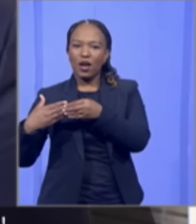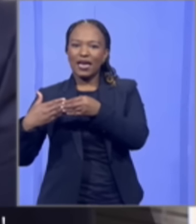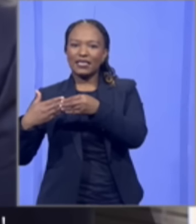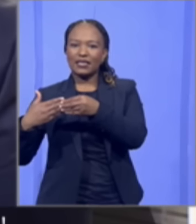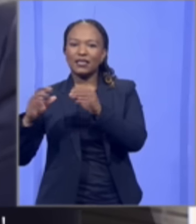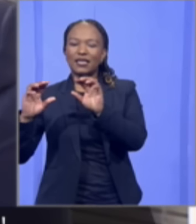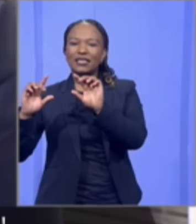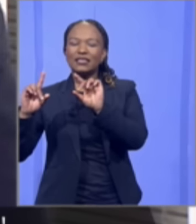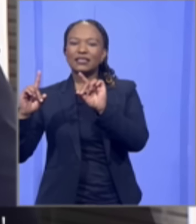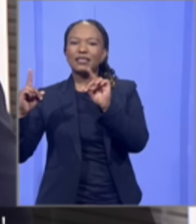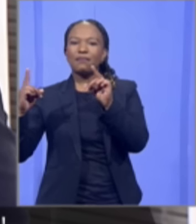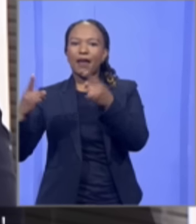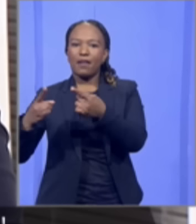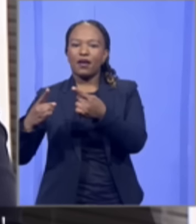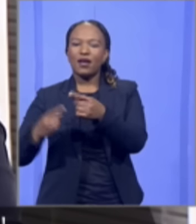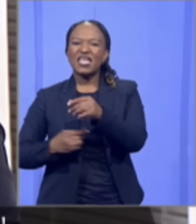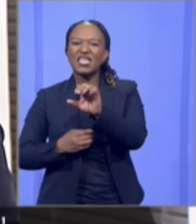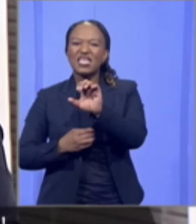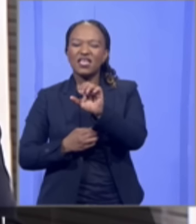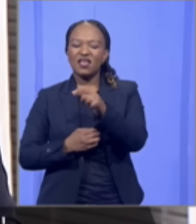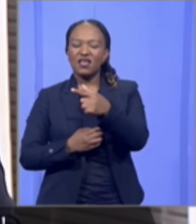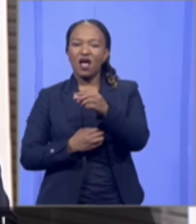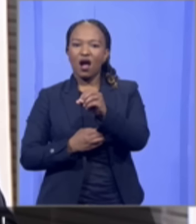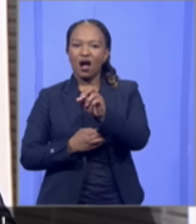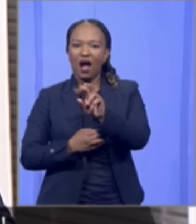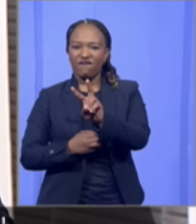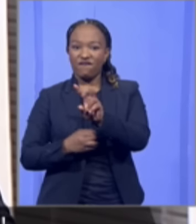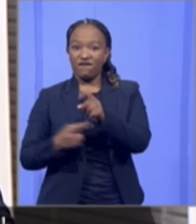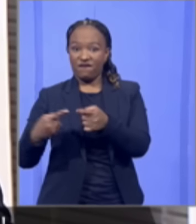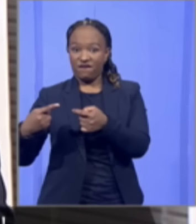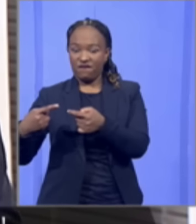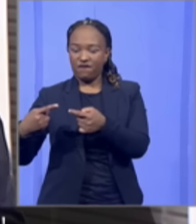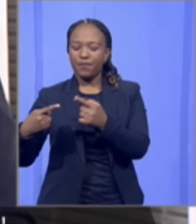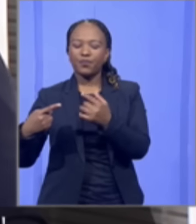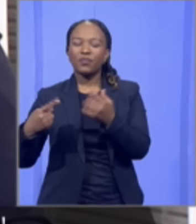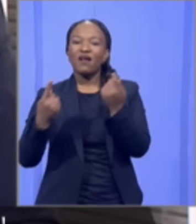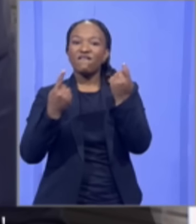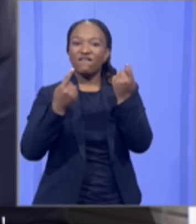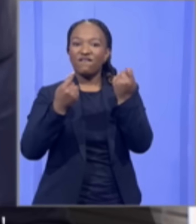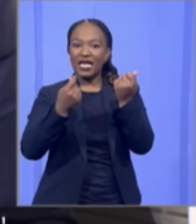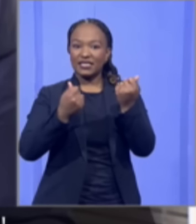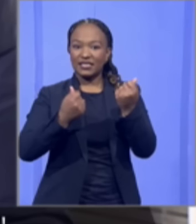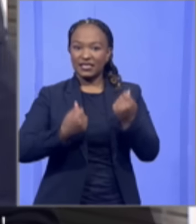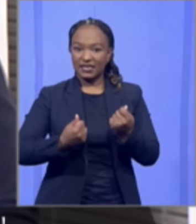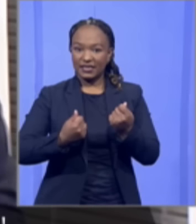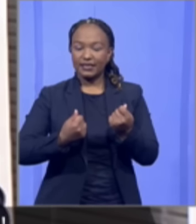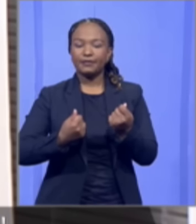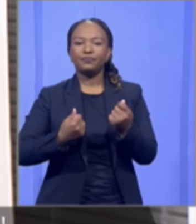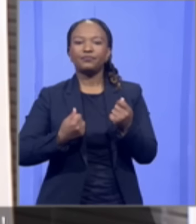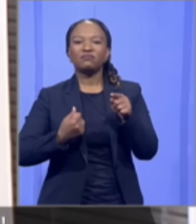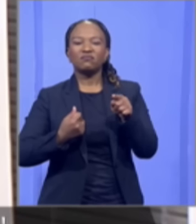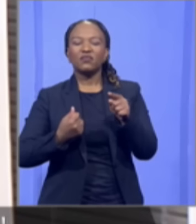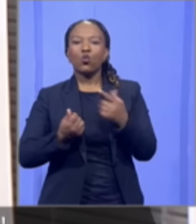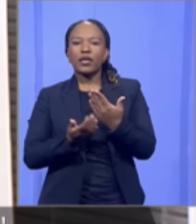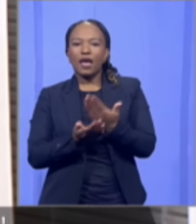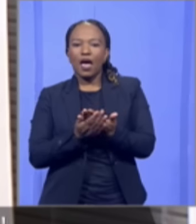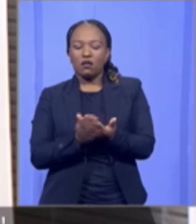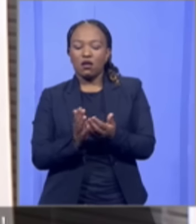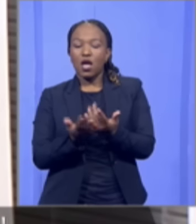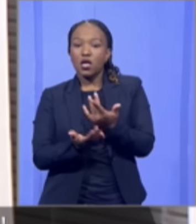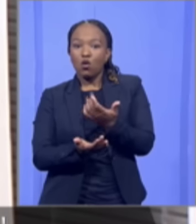of eGov. To steer the finances of our province and to accelerate economic growth of